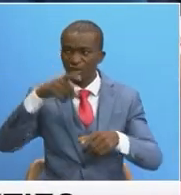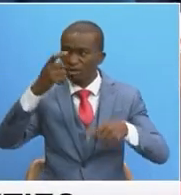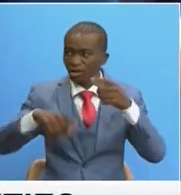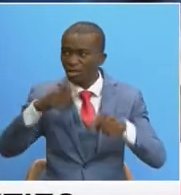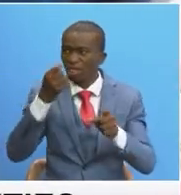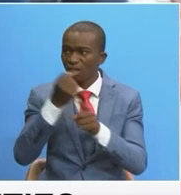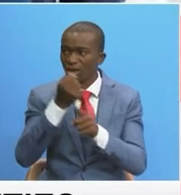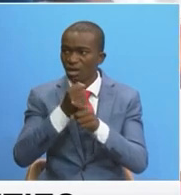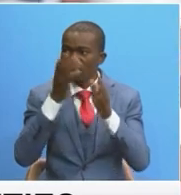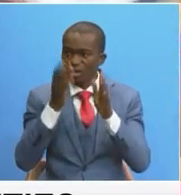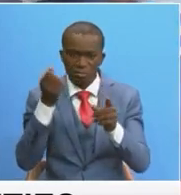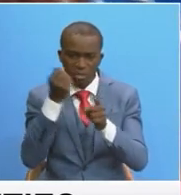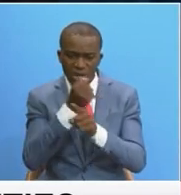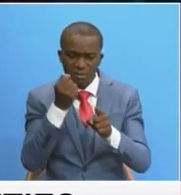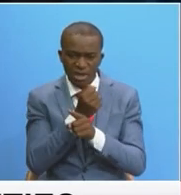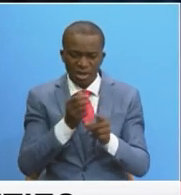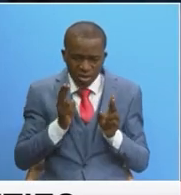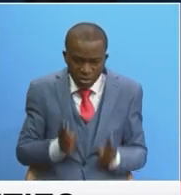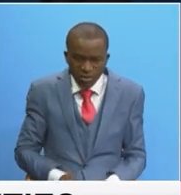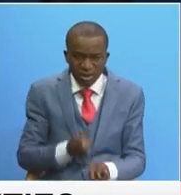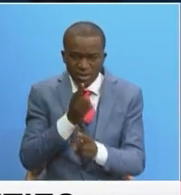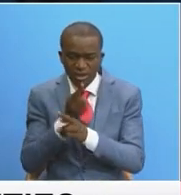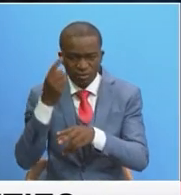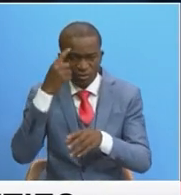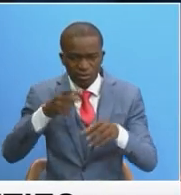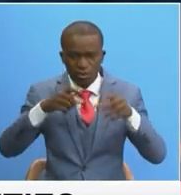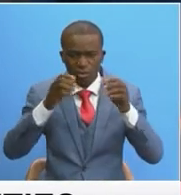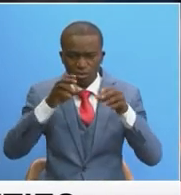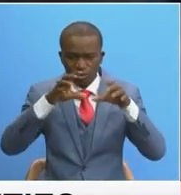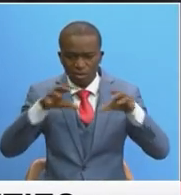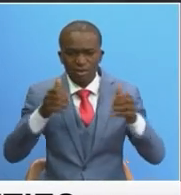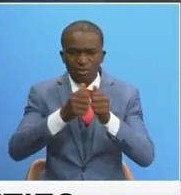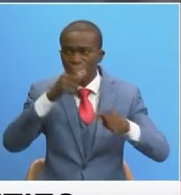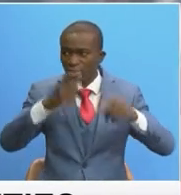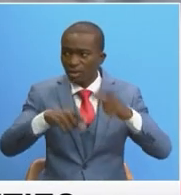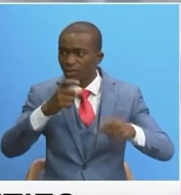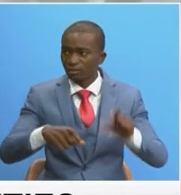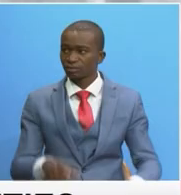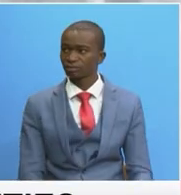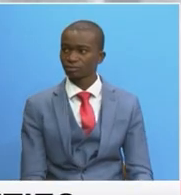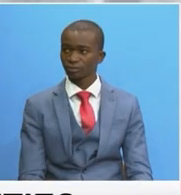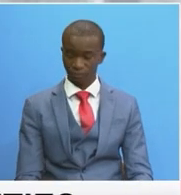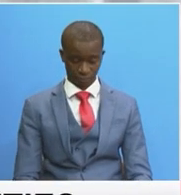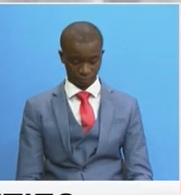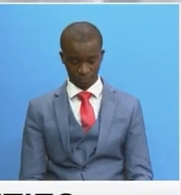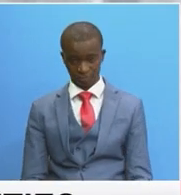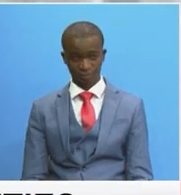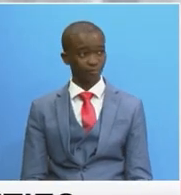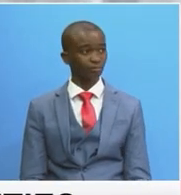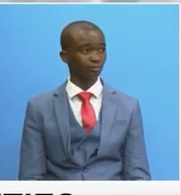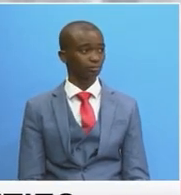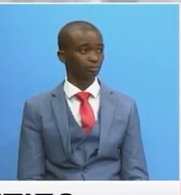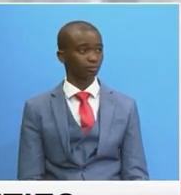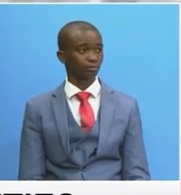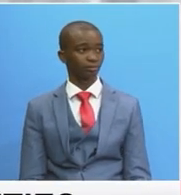to champion the rights and inclusion of children with intellectual disabilities in the communities. Work being done by Special Hope